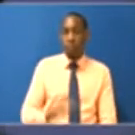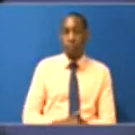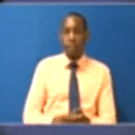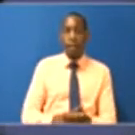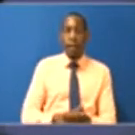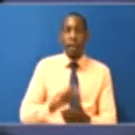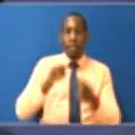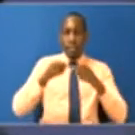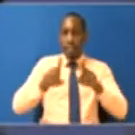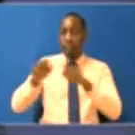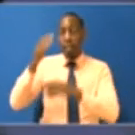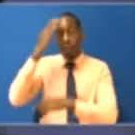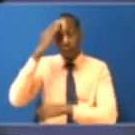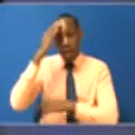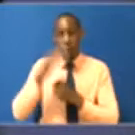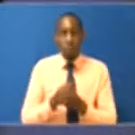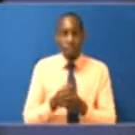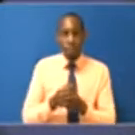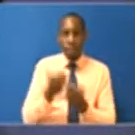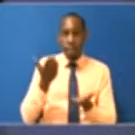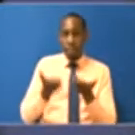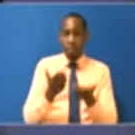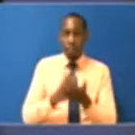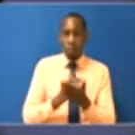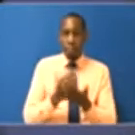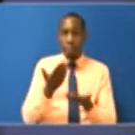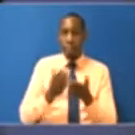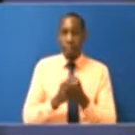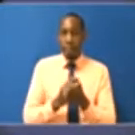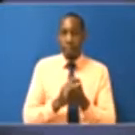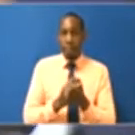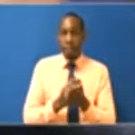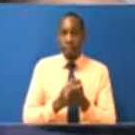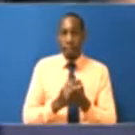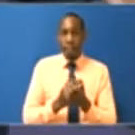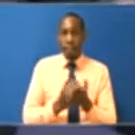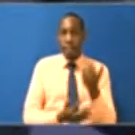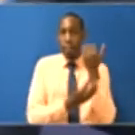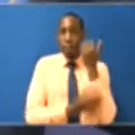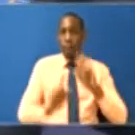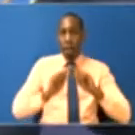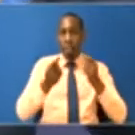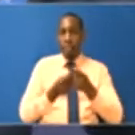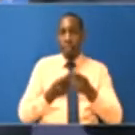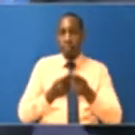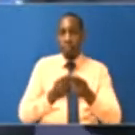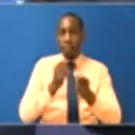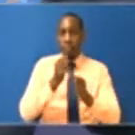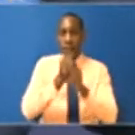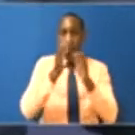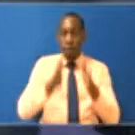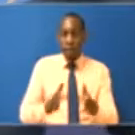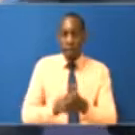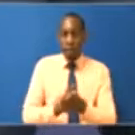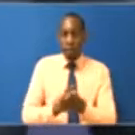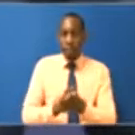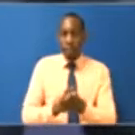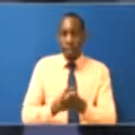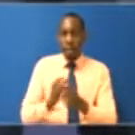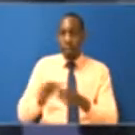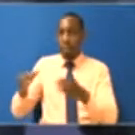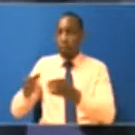it all so they may end up being very poor team players so if they don't have a party that can whip